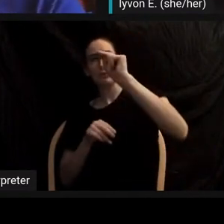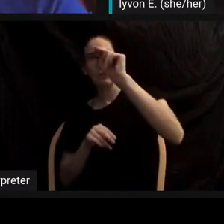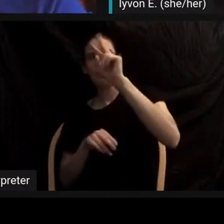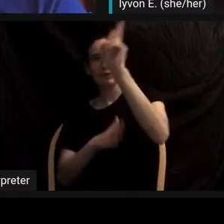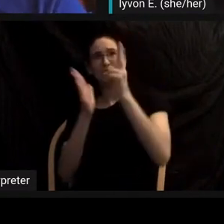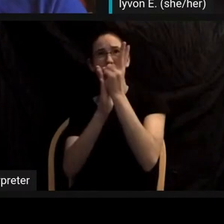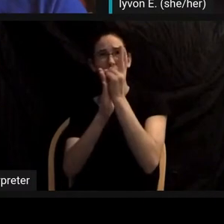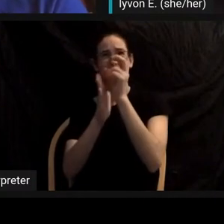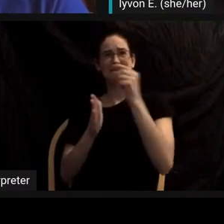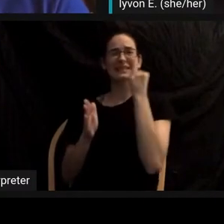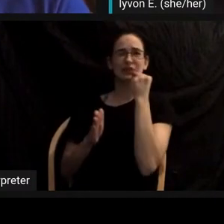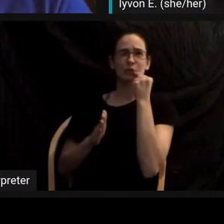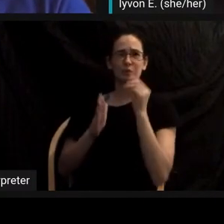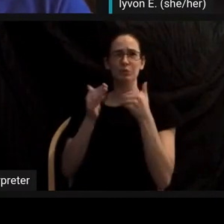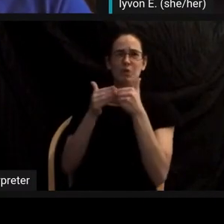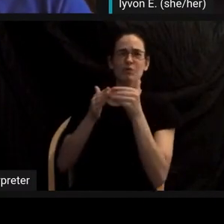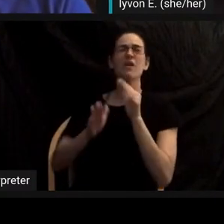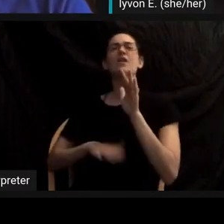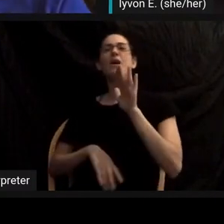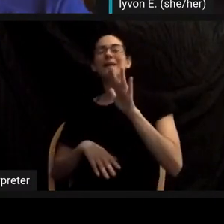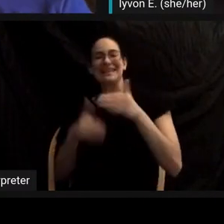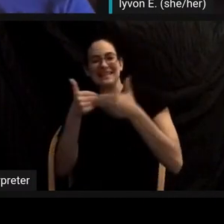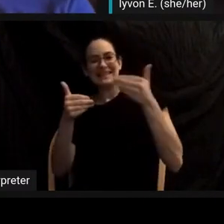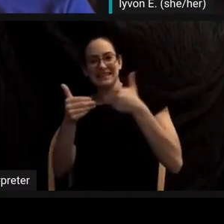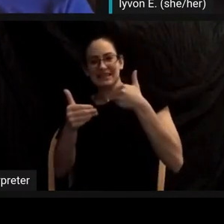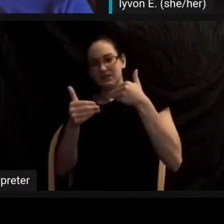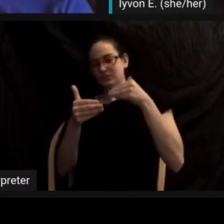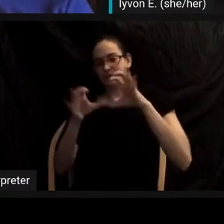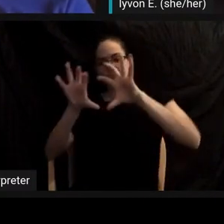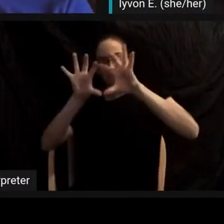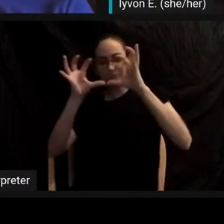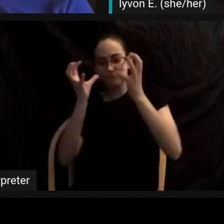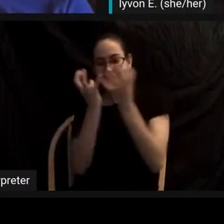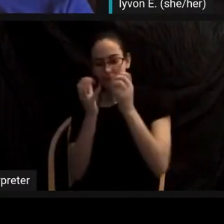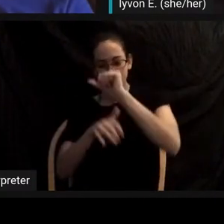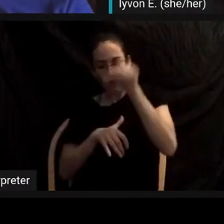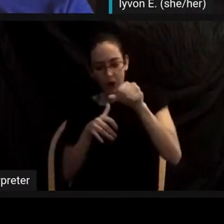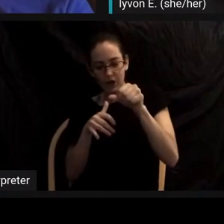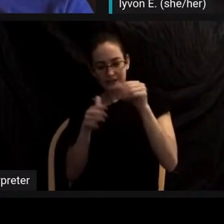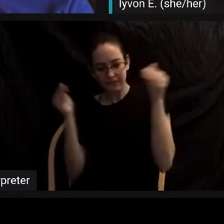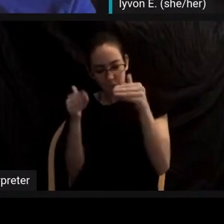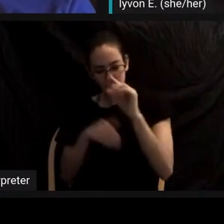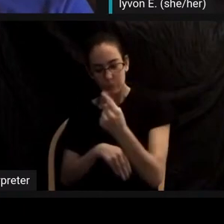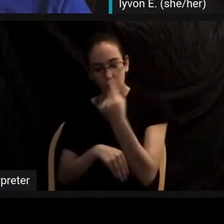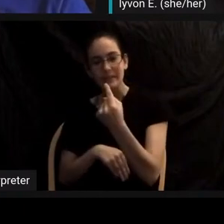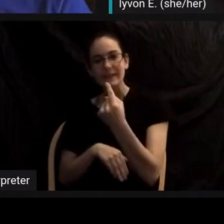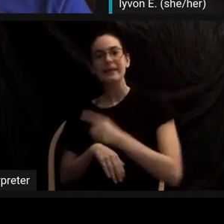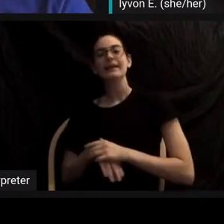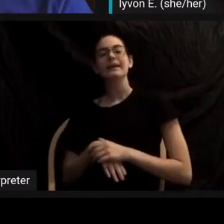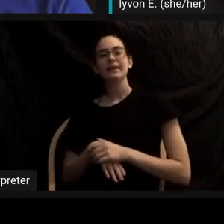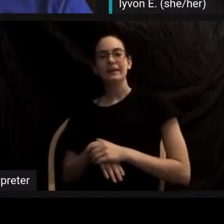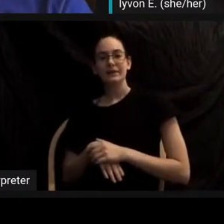Antonio is closest, but, you know, but it's very easy for us to be in a bubble and to sort of only know how we are in this little bubble.